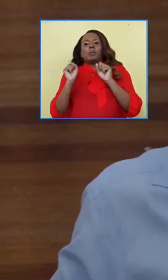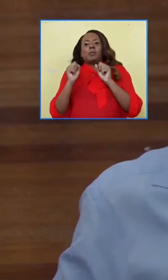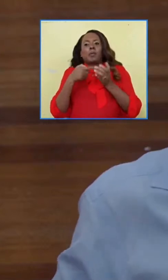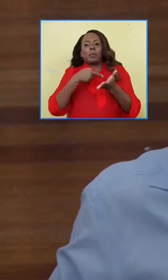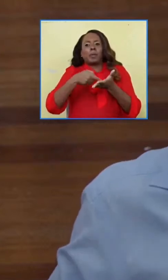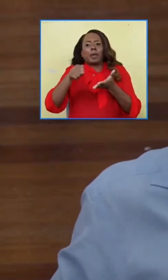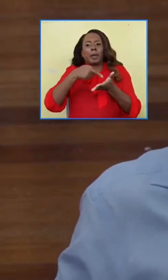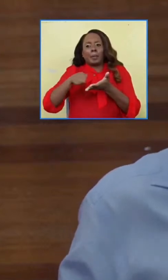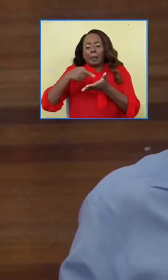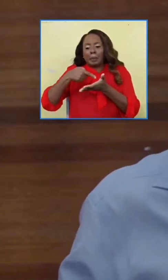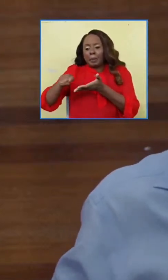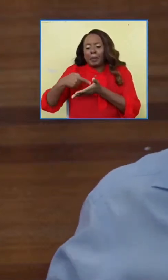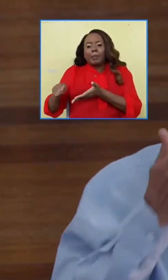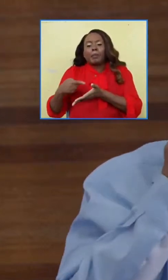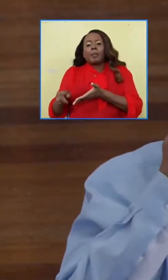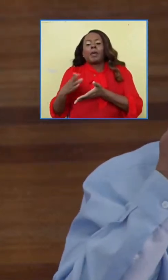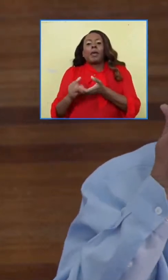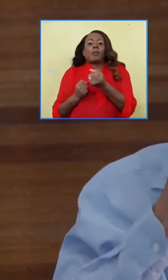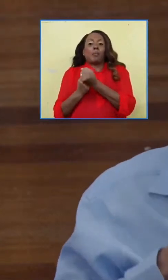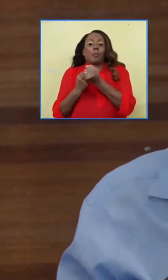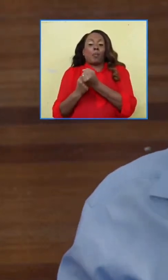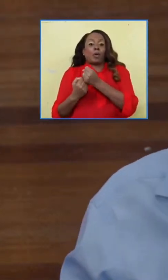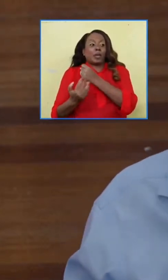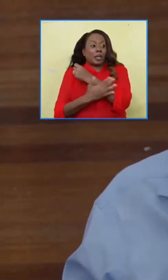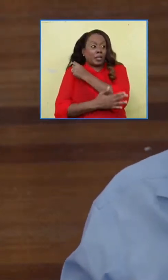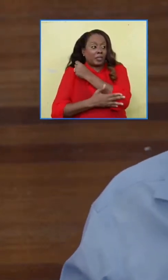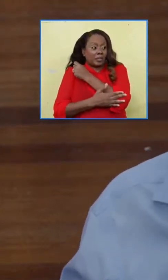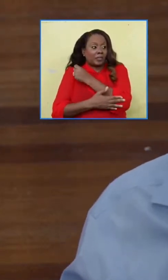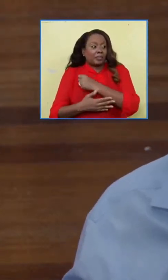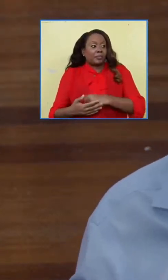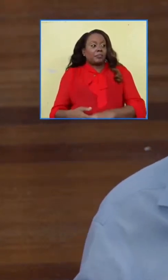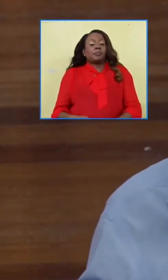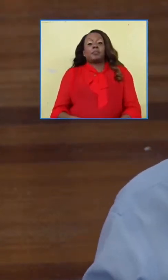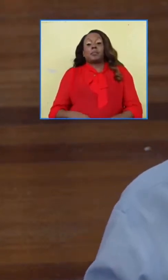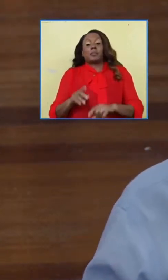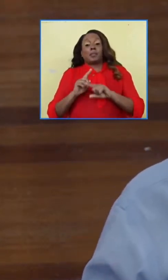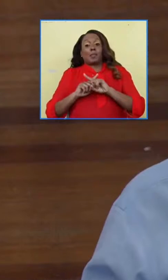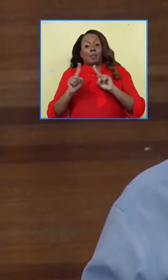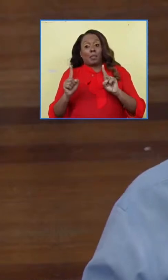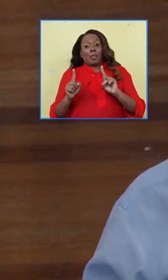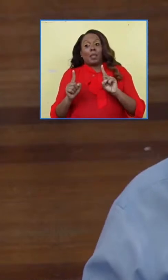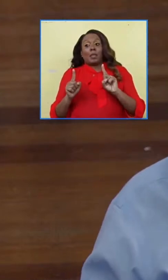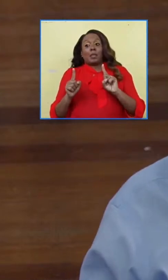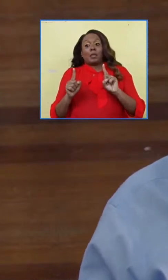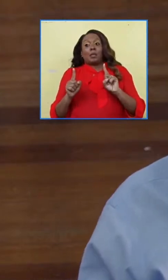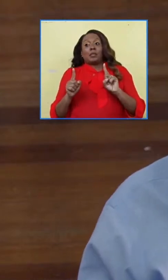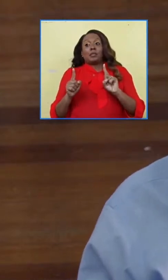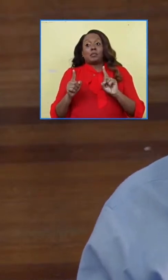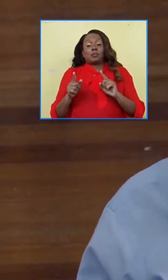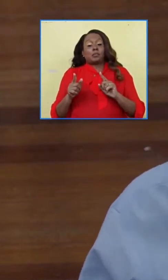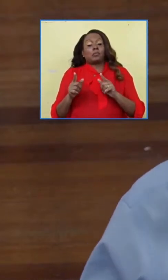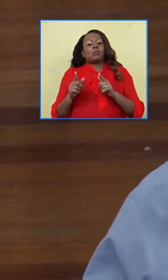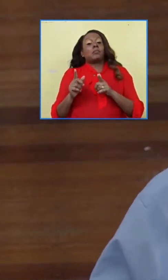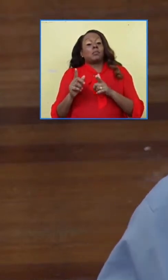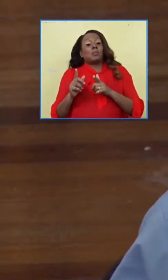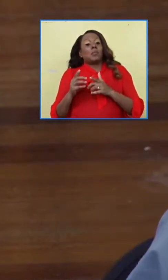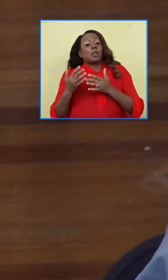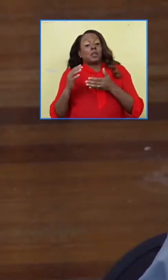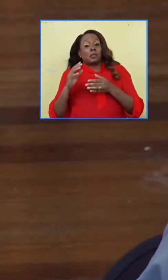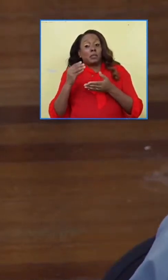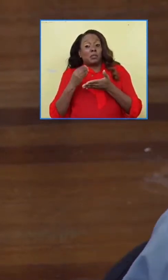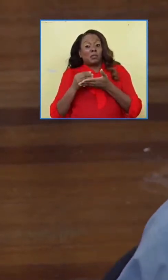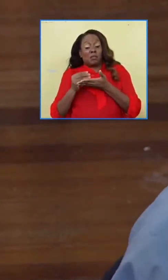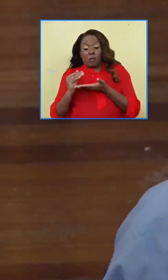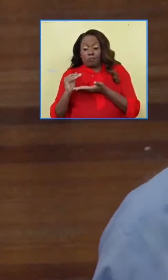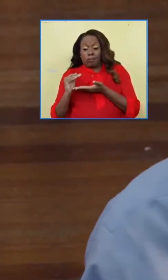retirees. But since 2013-2014, the fund has had to make up a growing deficit as